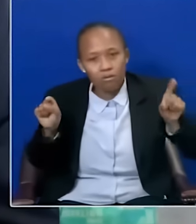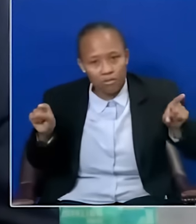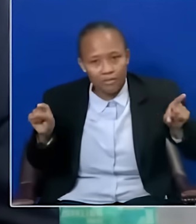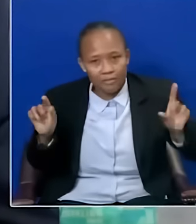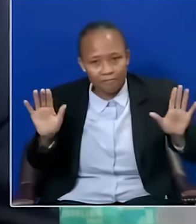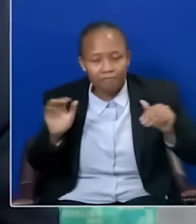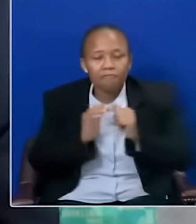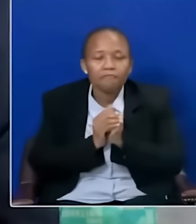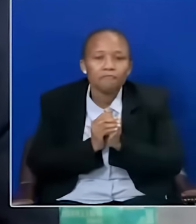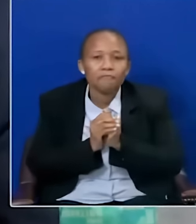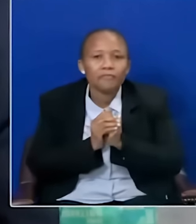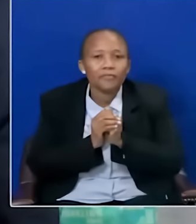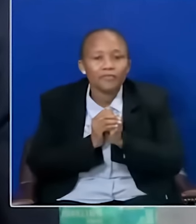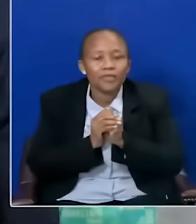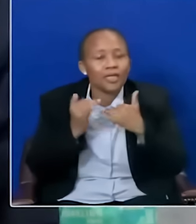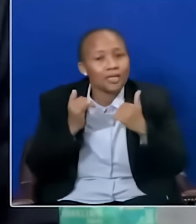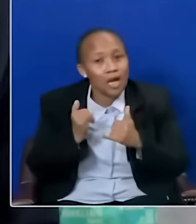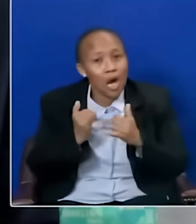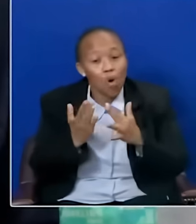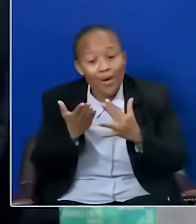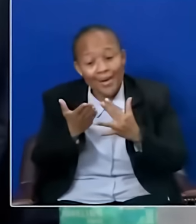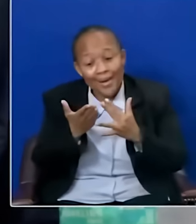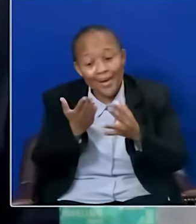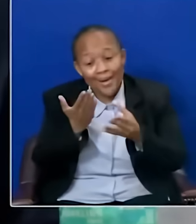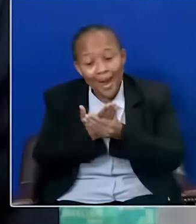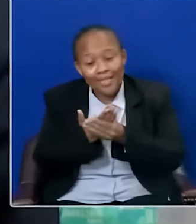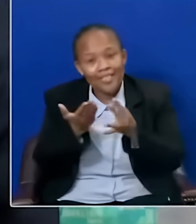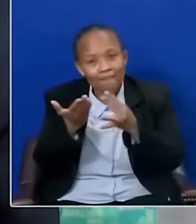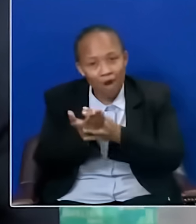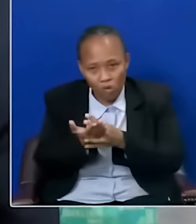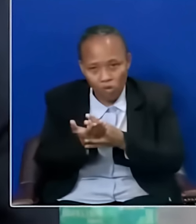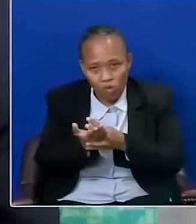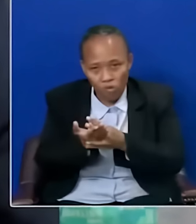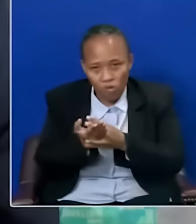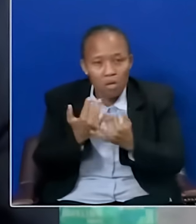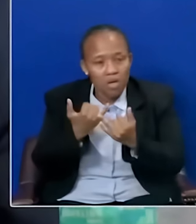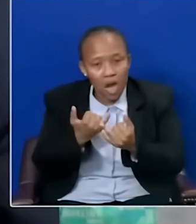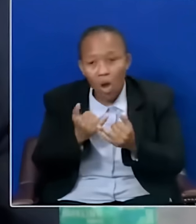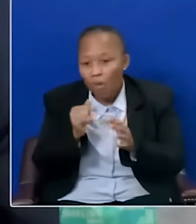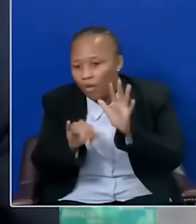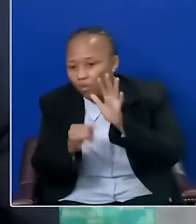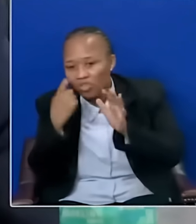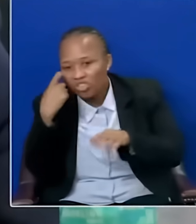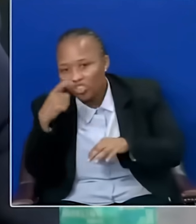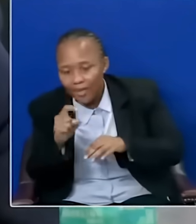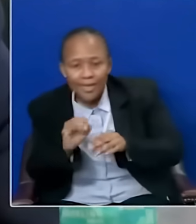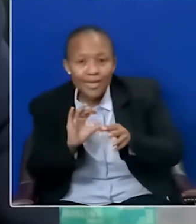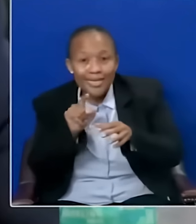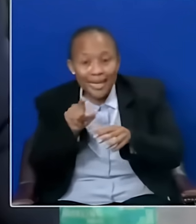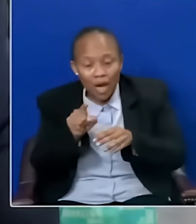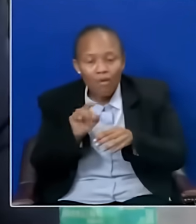process those case files, they will check the one that do not have the sticker. According to them, it means there is still some work